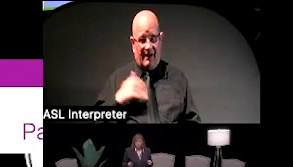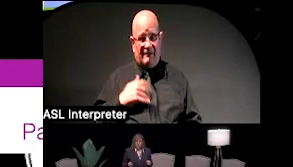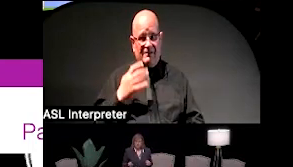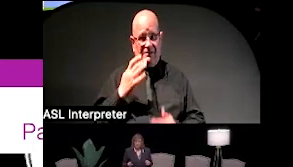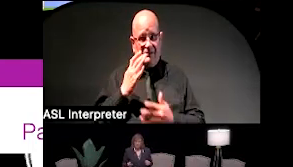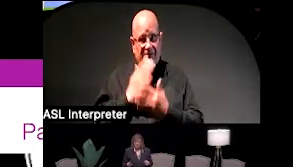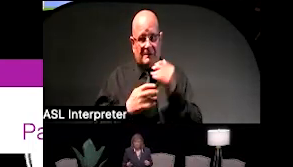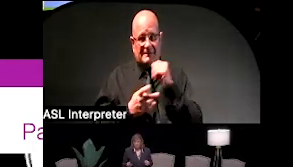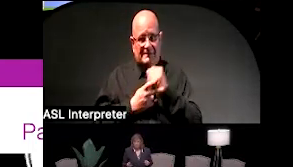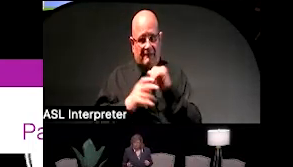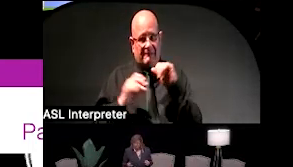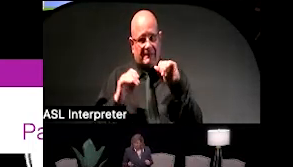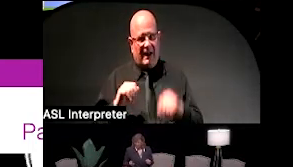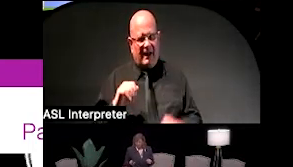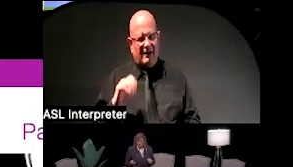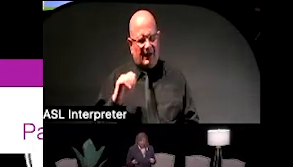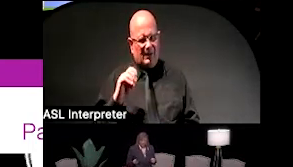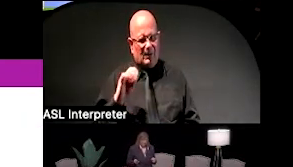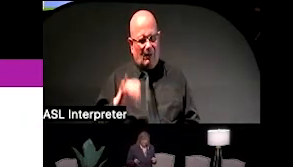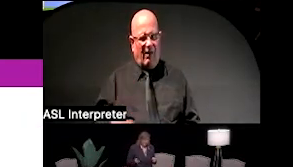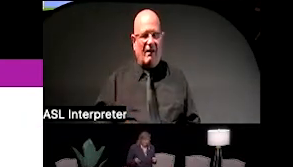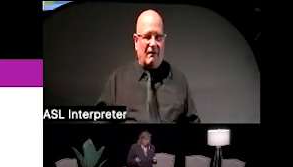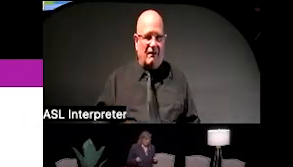this is a way to do it.